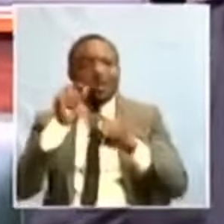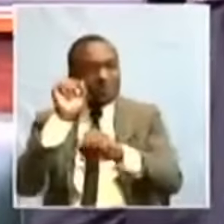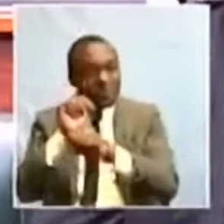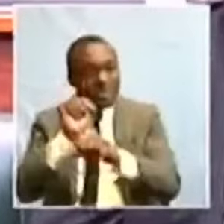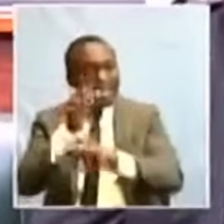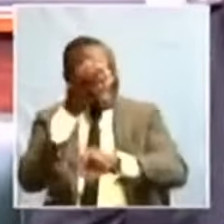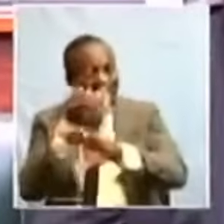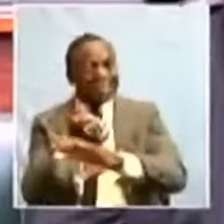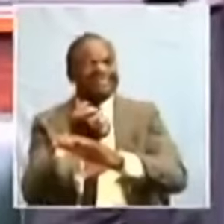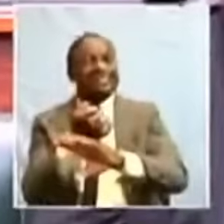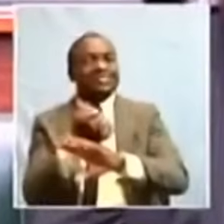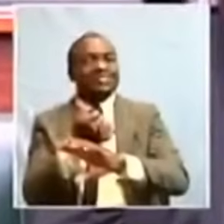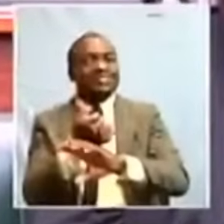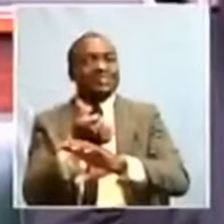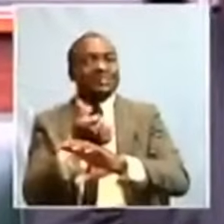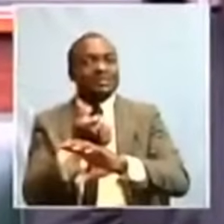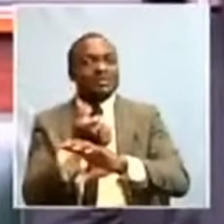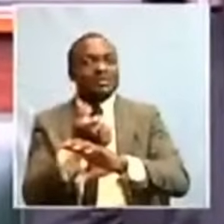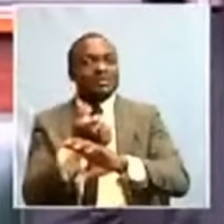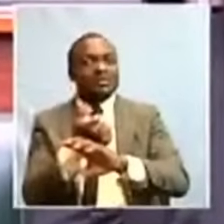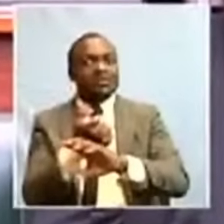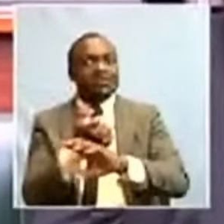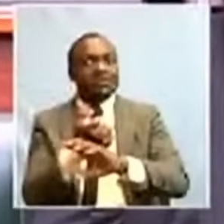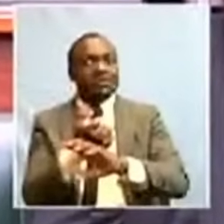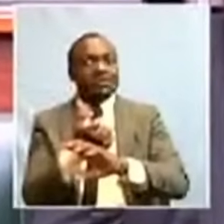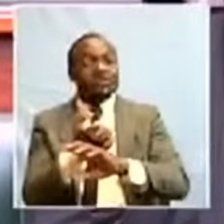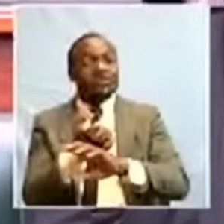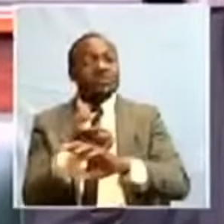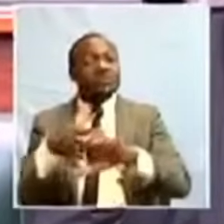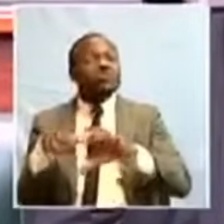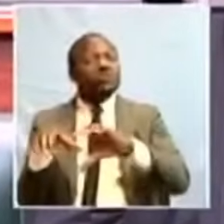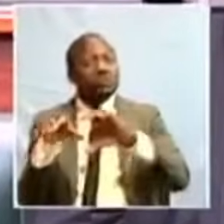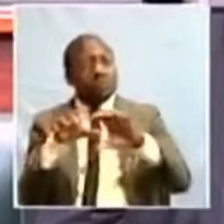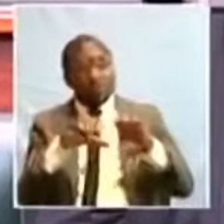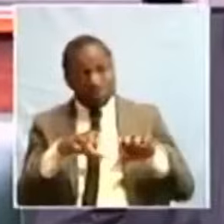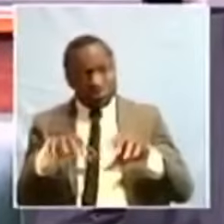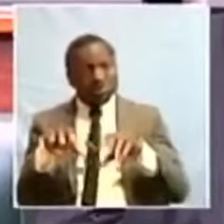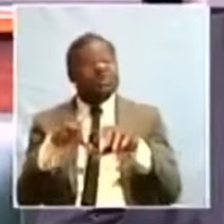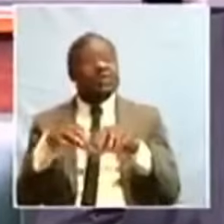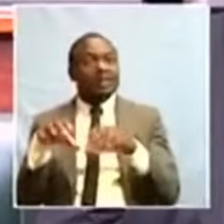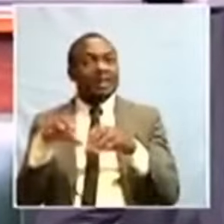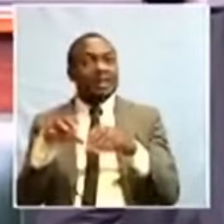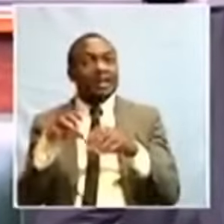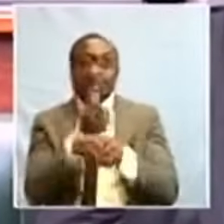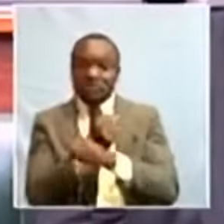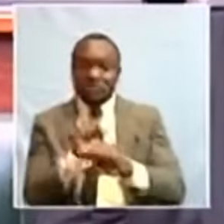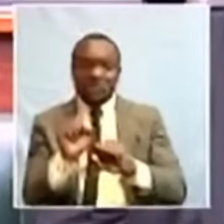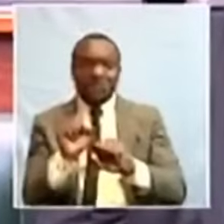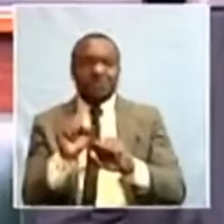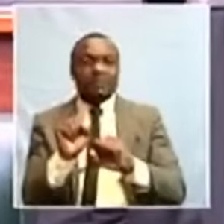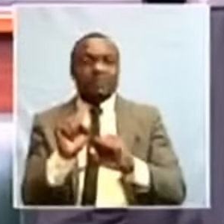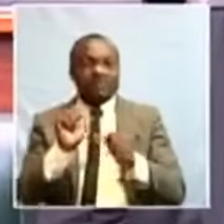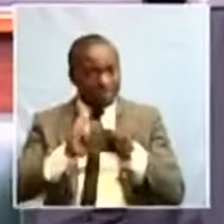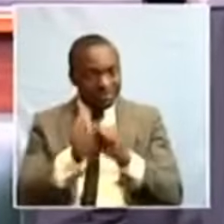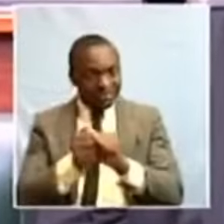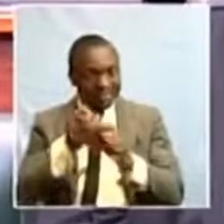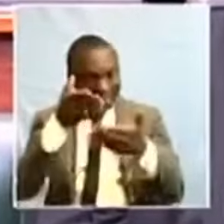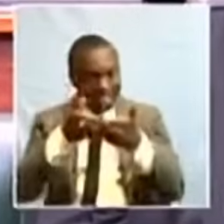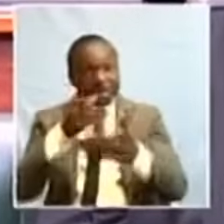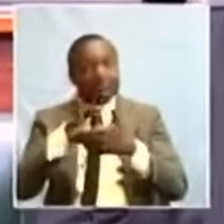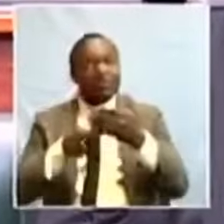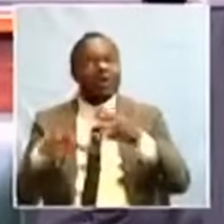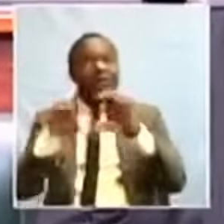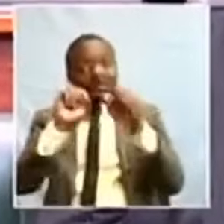hard to undo the bad things, the damage that was done. This is what we are doing. I